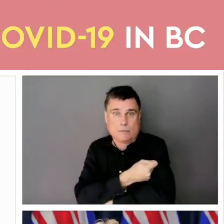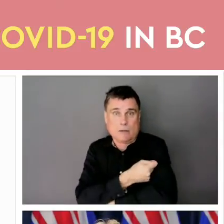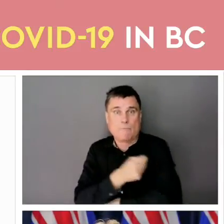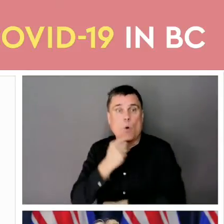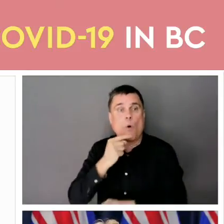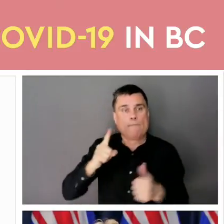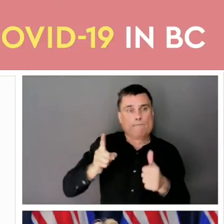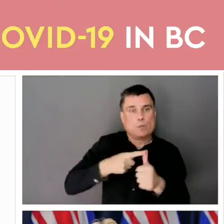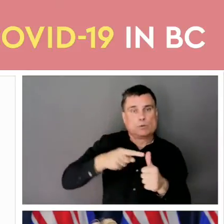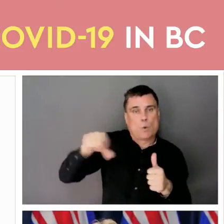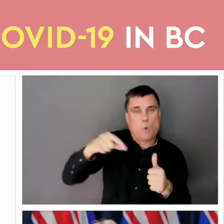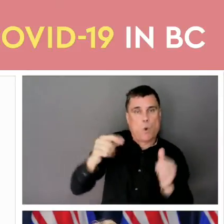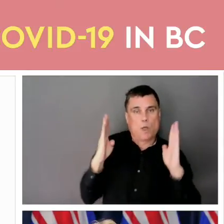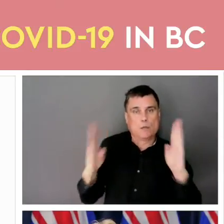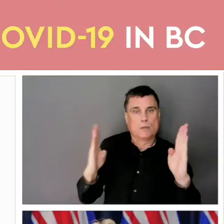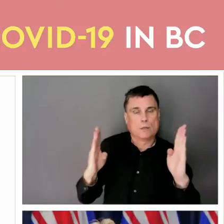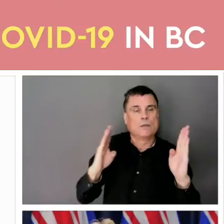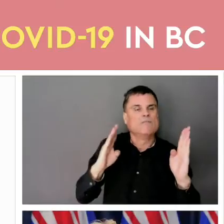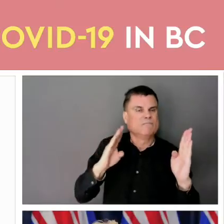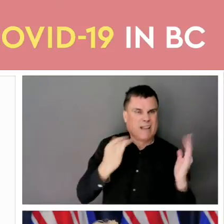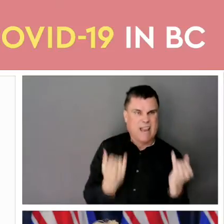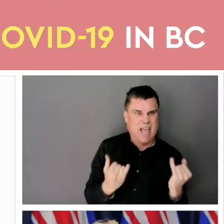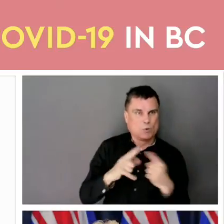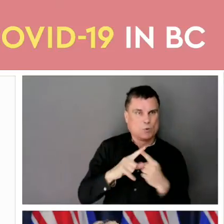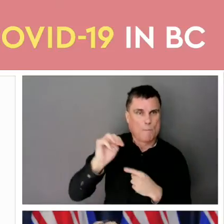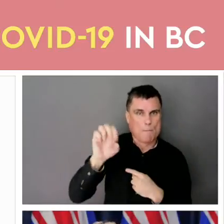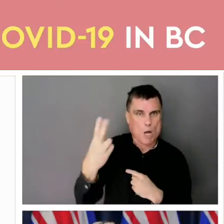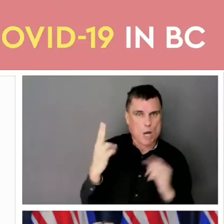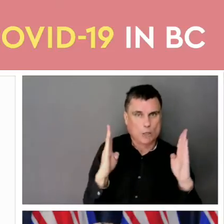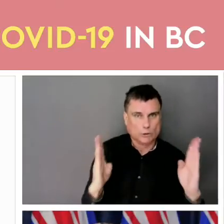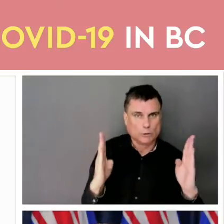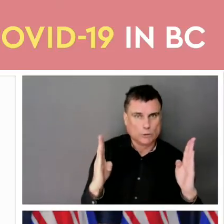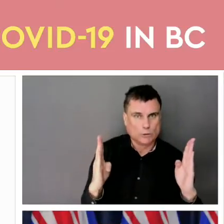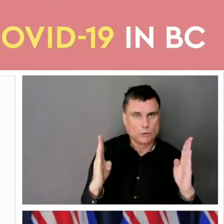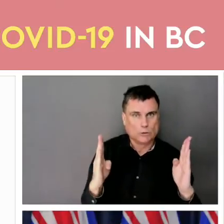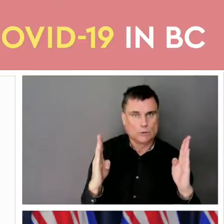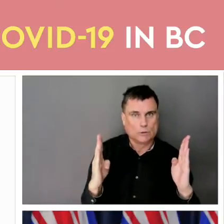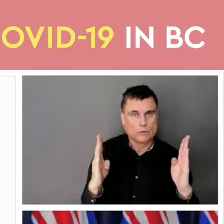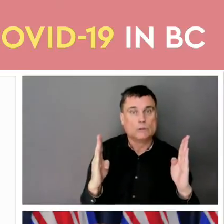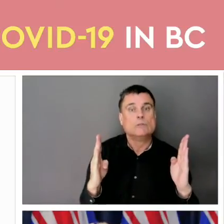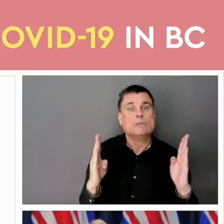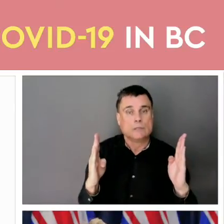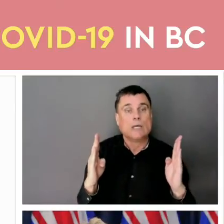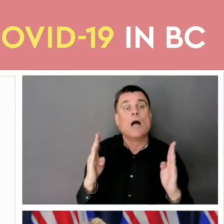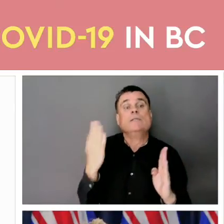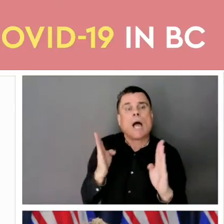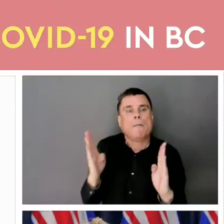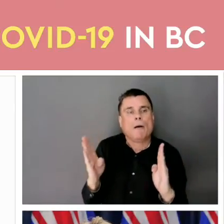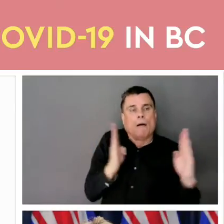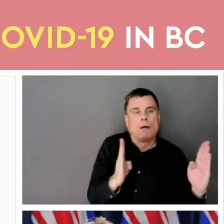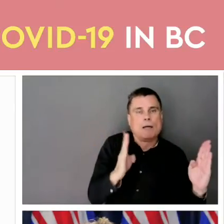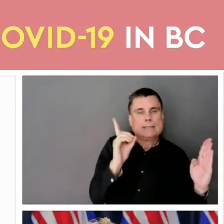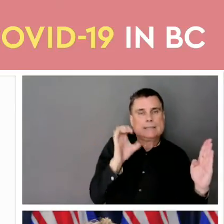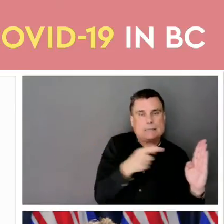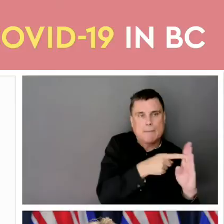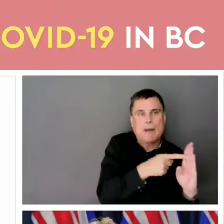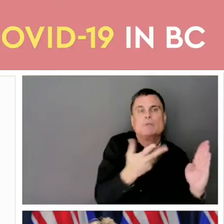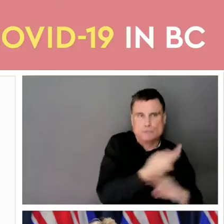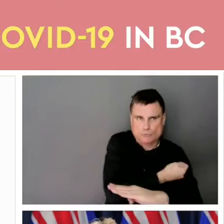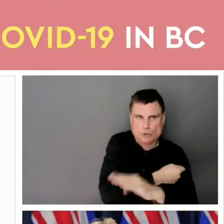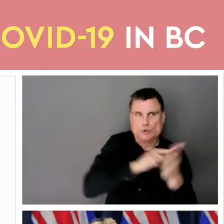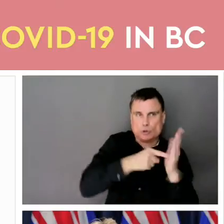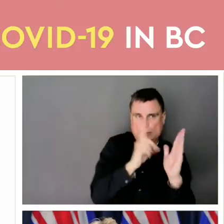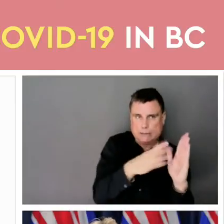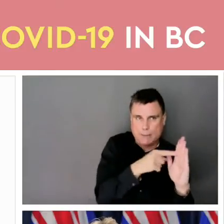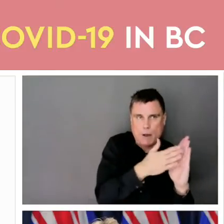access to some of this vaccine in December, and we started our immunization programs in December. But that is early